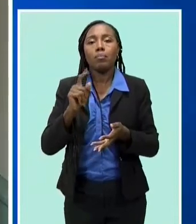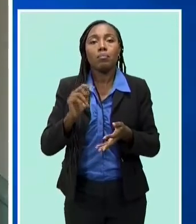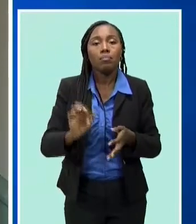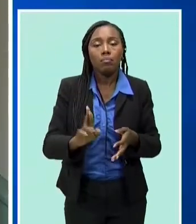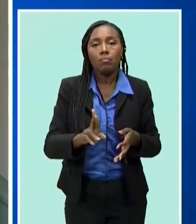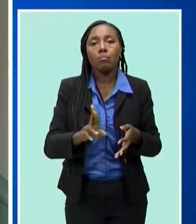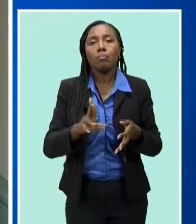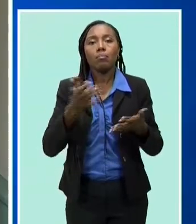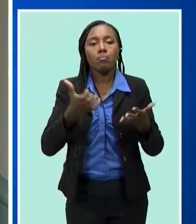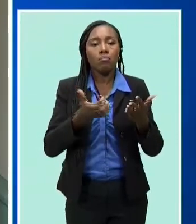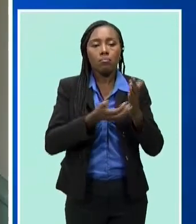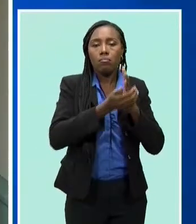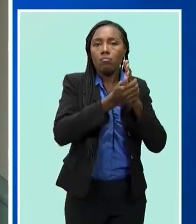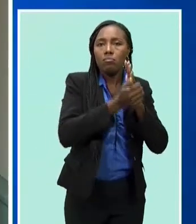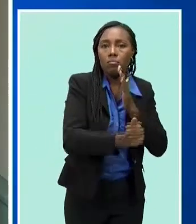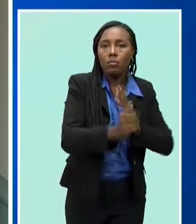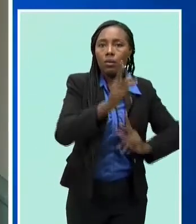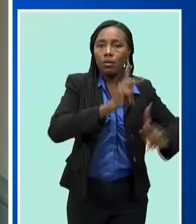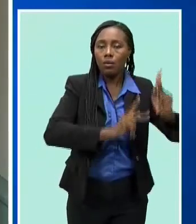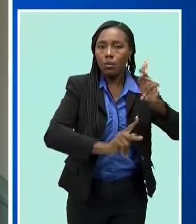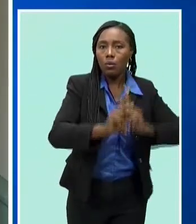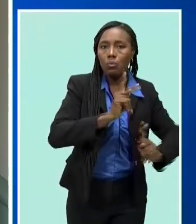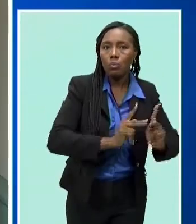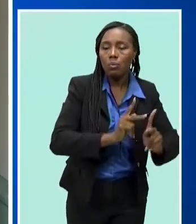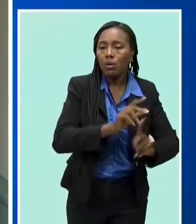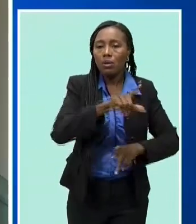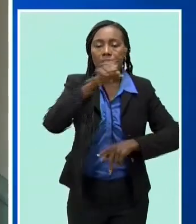artists and Trojans in any communities,